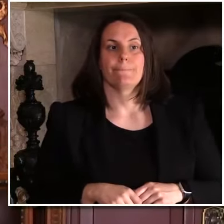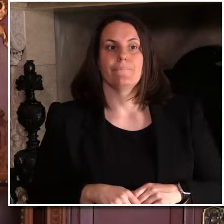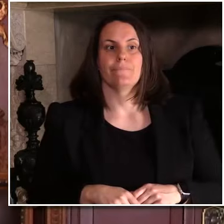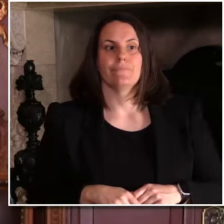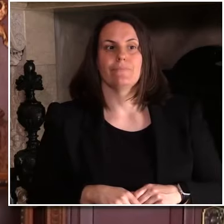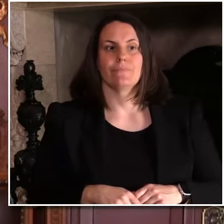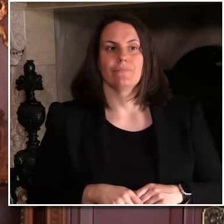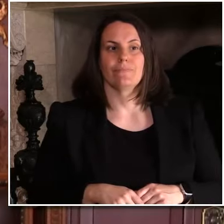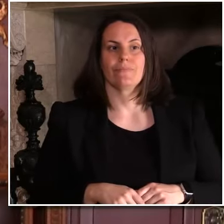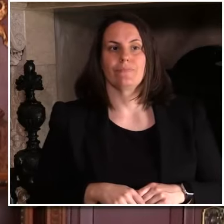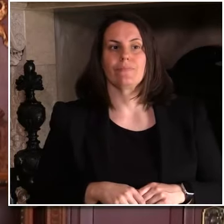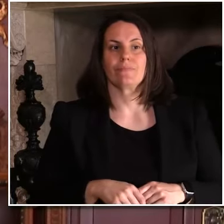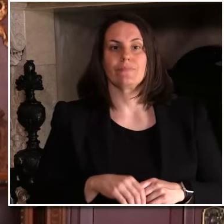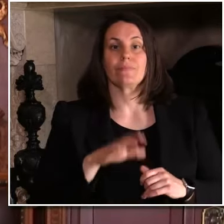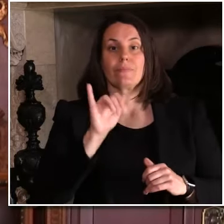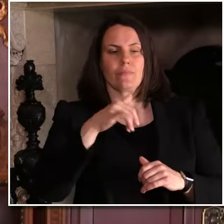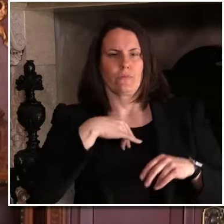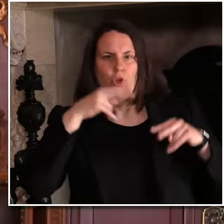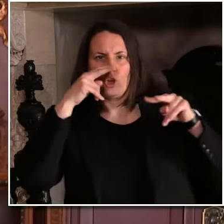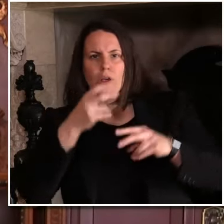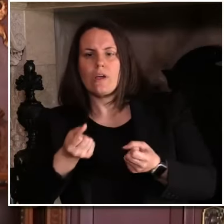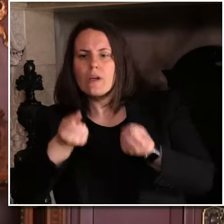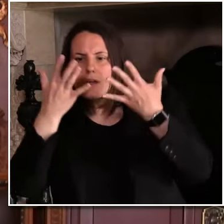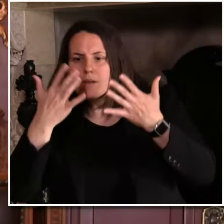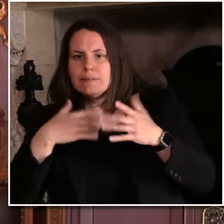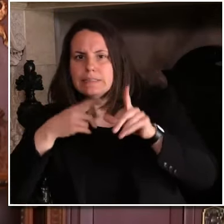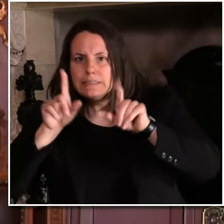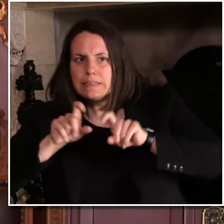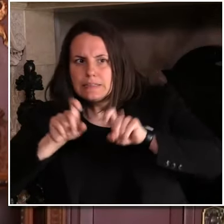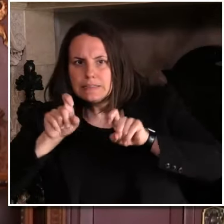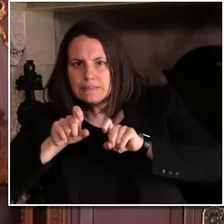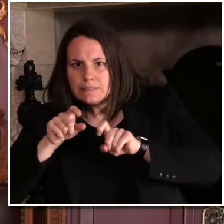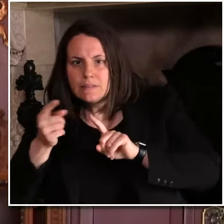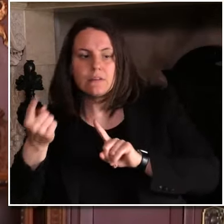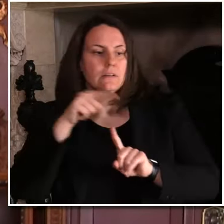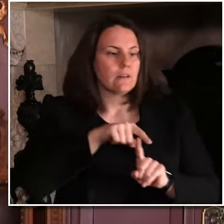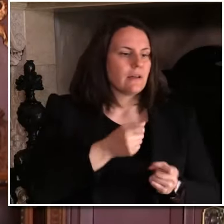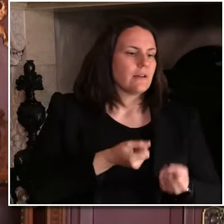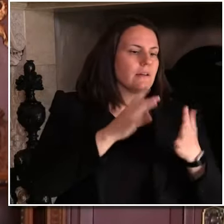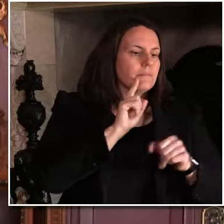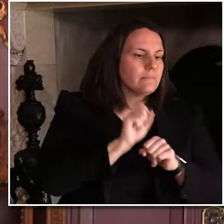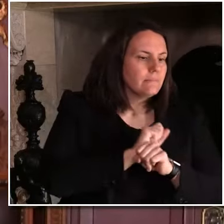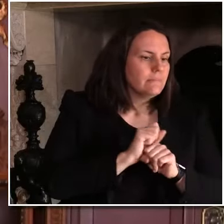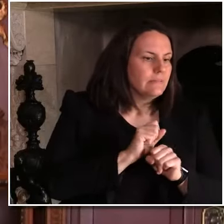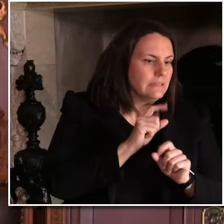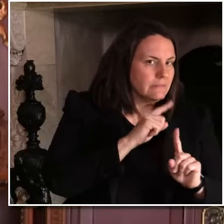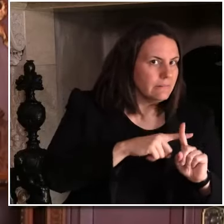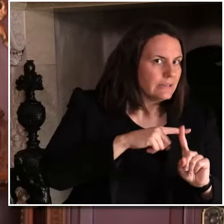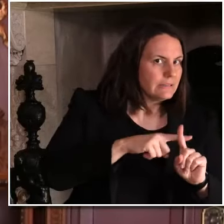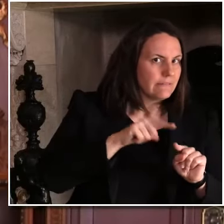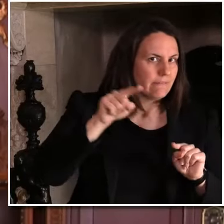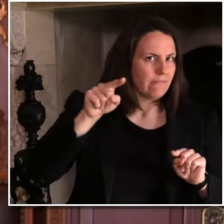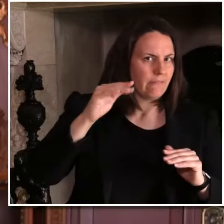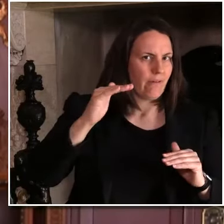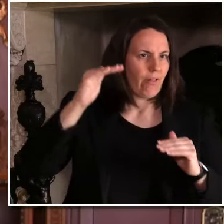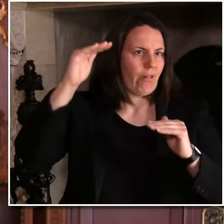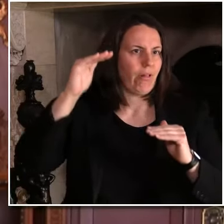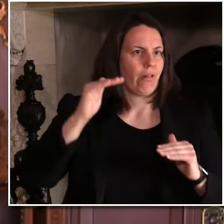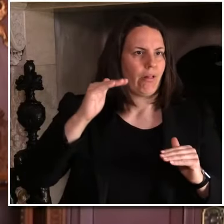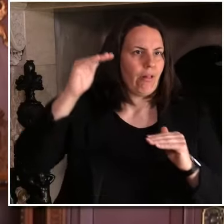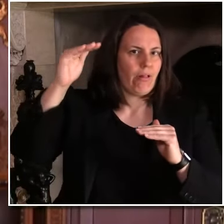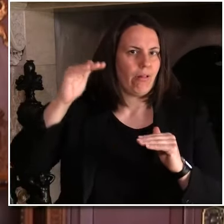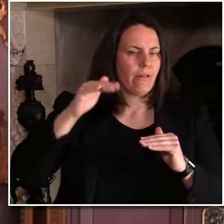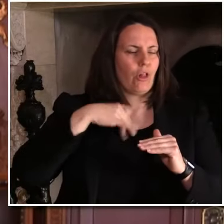tests given, that will help us understand whether it's really an up or down. If, for example, if this is a